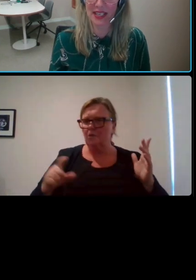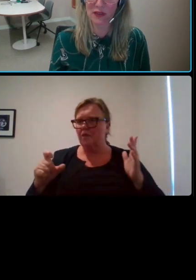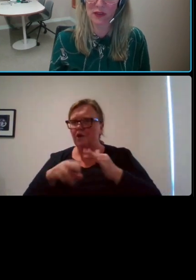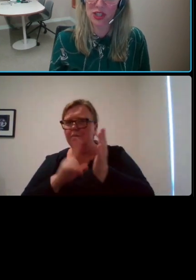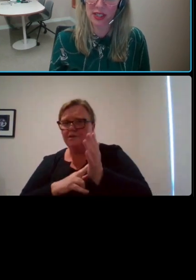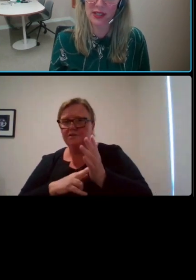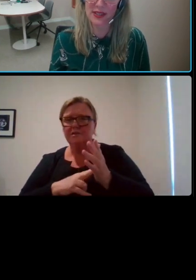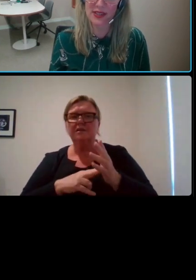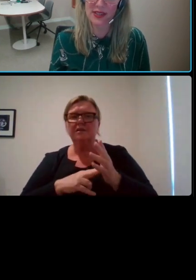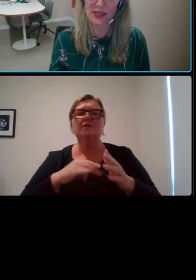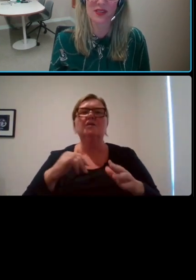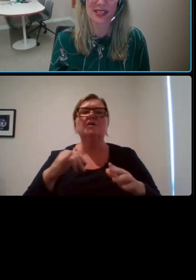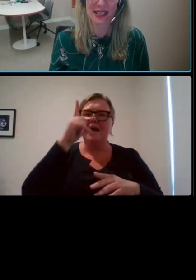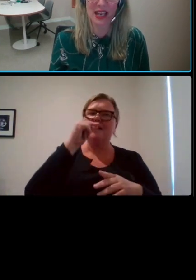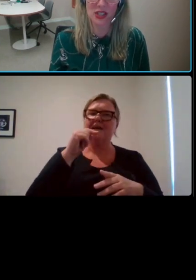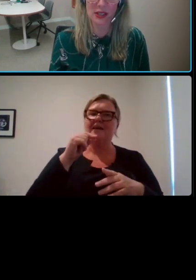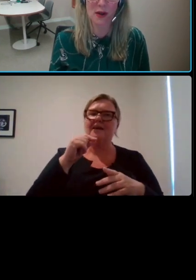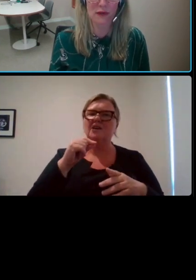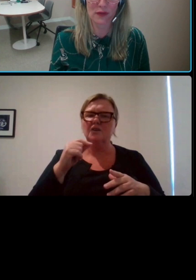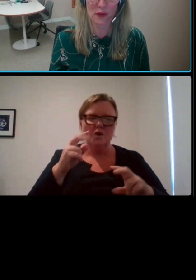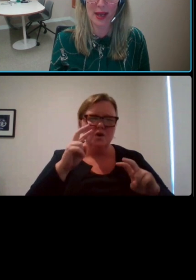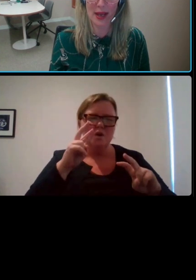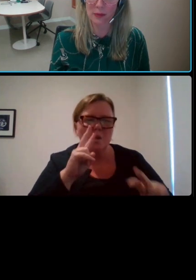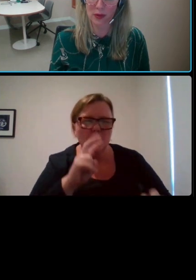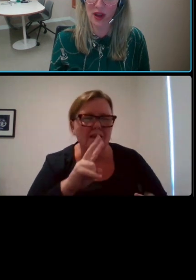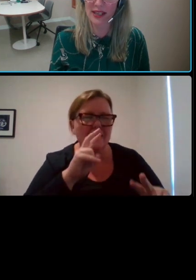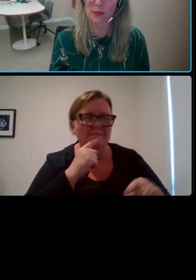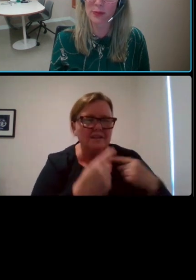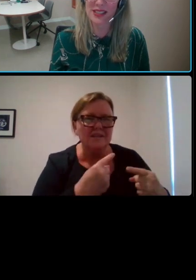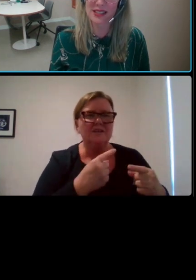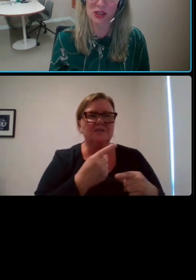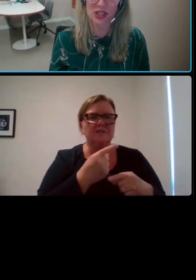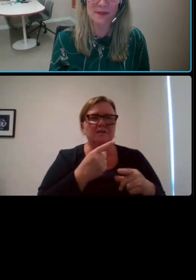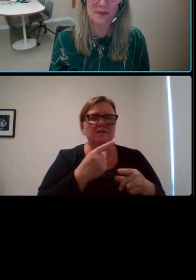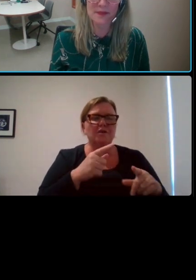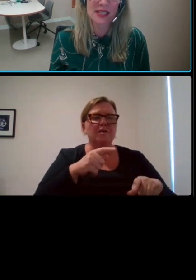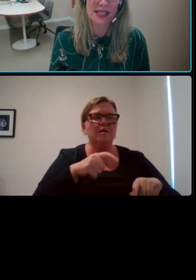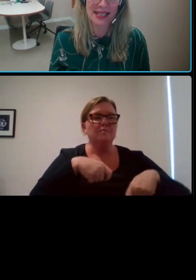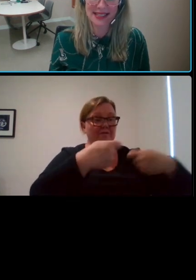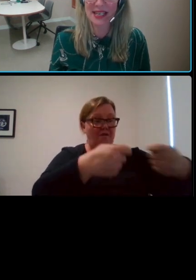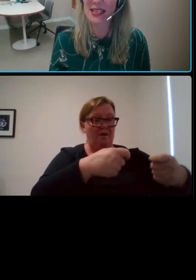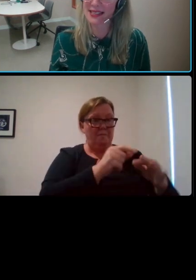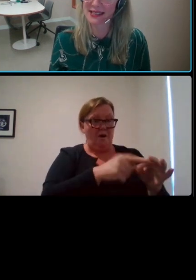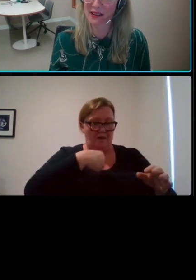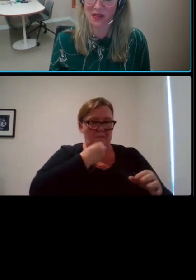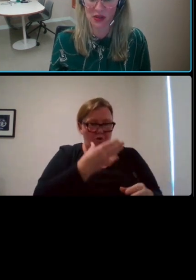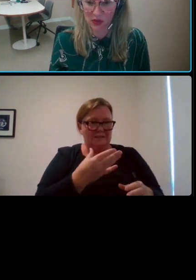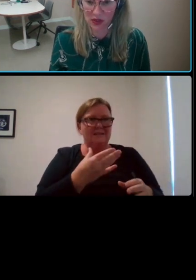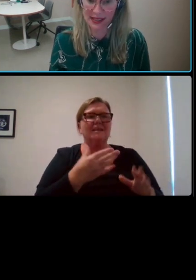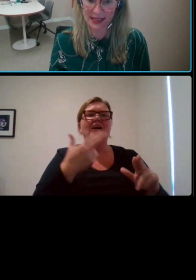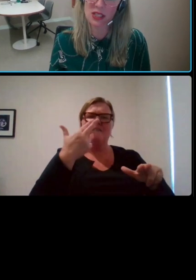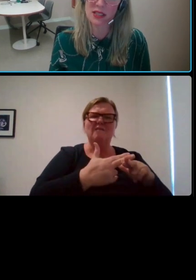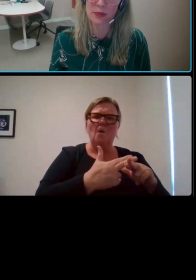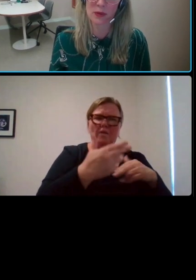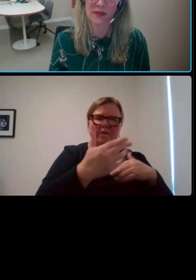with a legislated function concerning the investigation of information provided by the disclosure to the extent necessary for